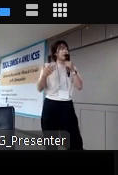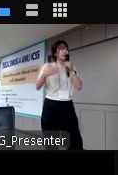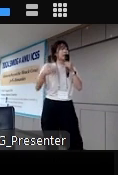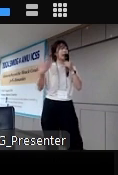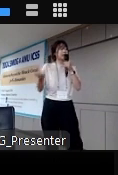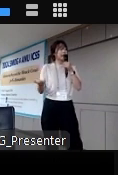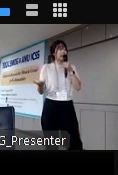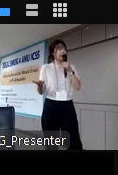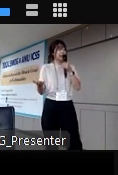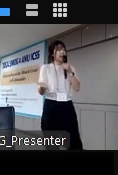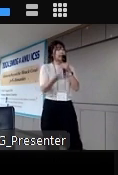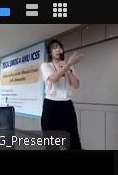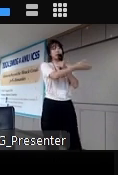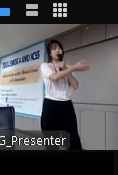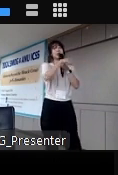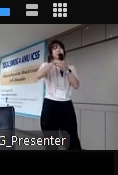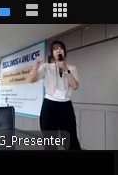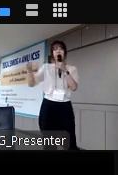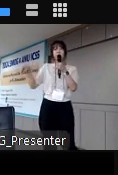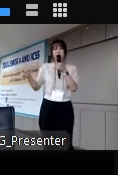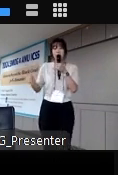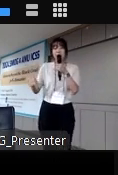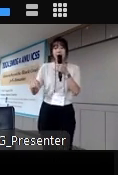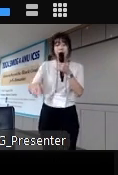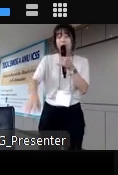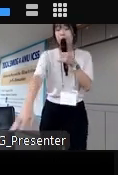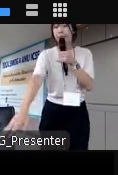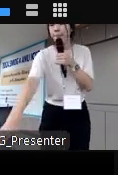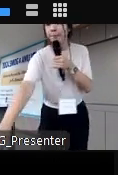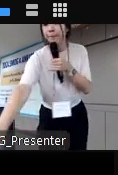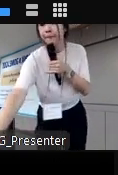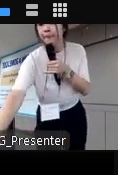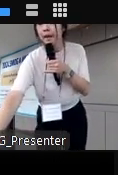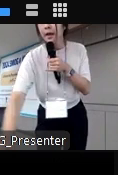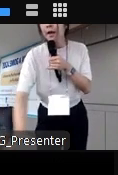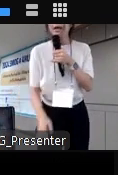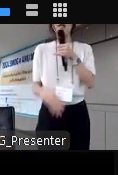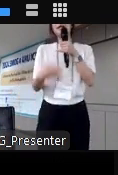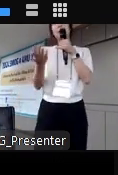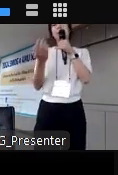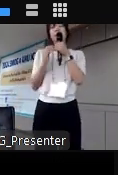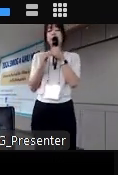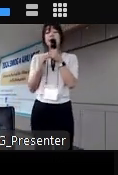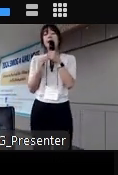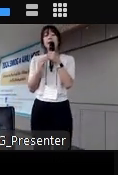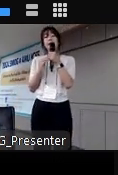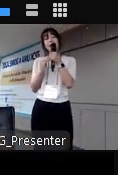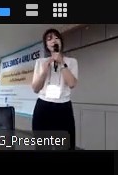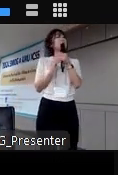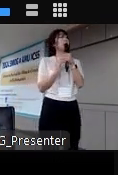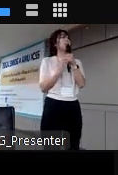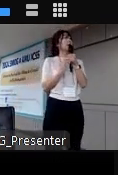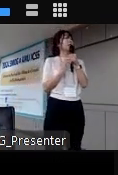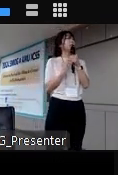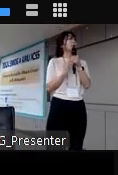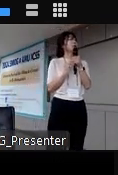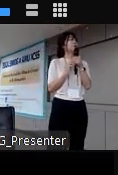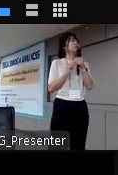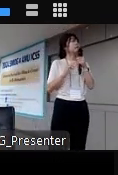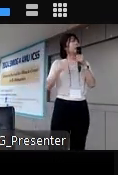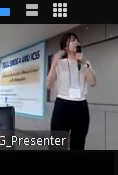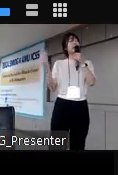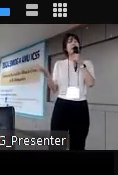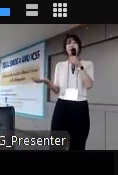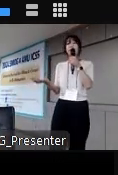meaning every anaphoric context should show loci use. And that's obviously not the case. ASL makes use